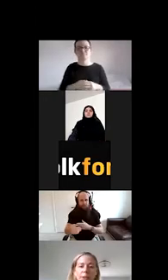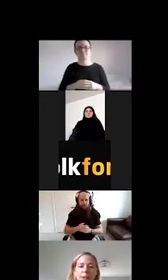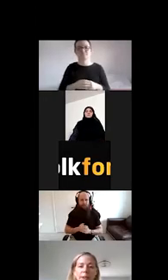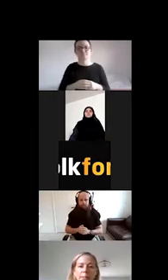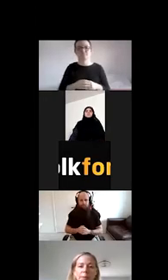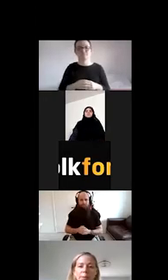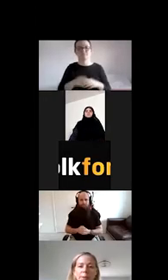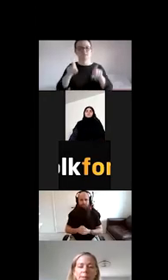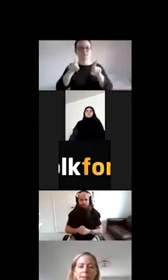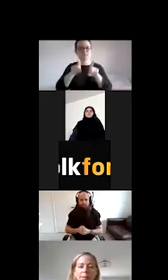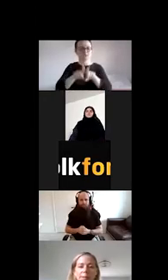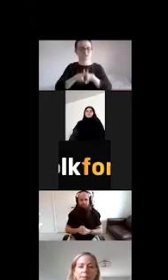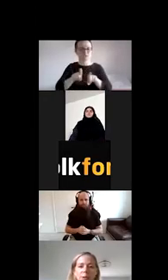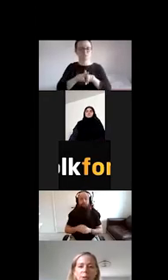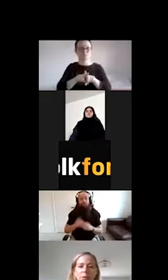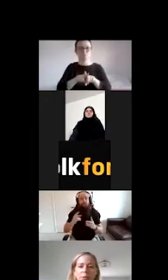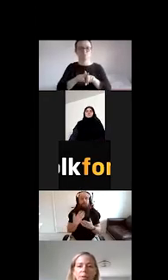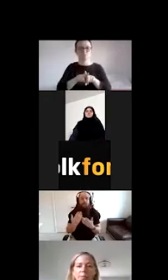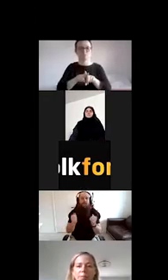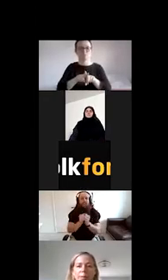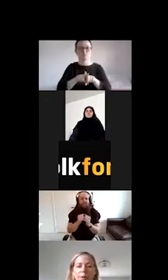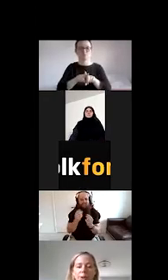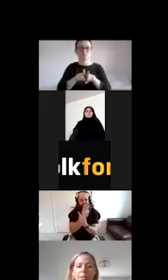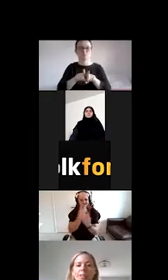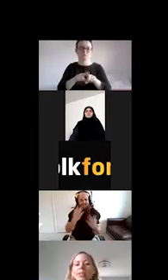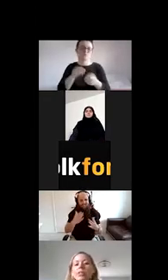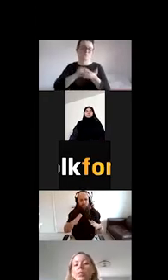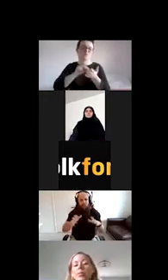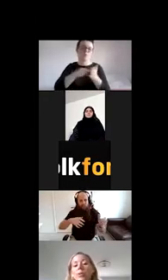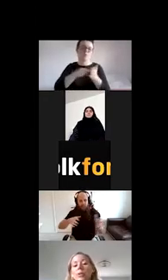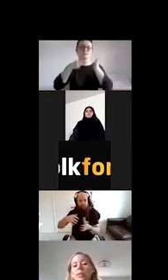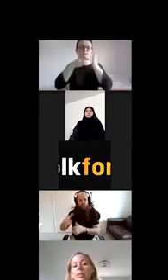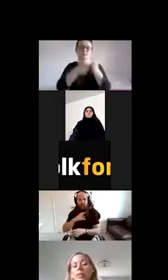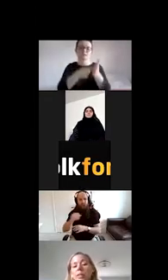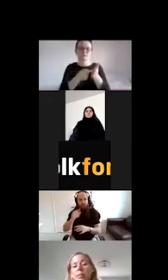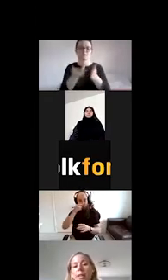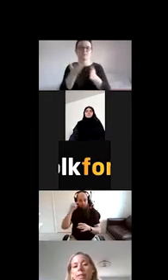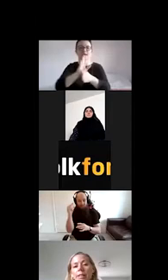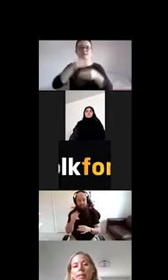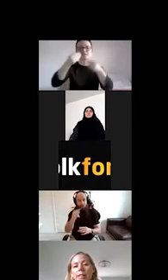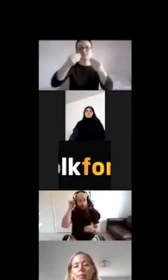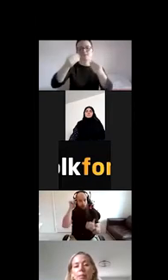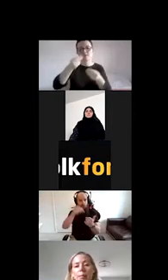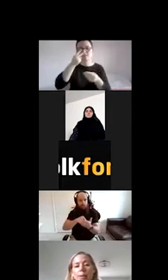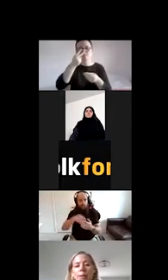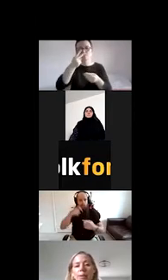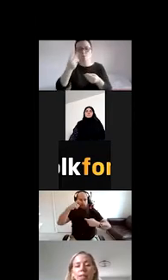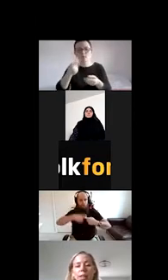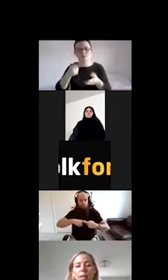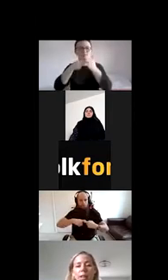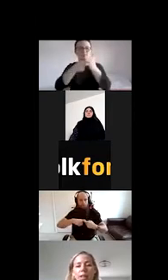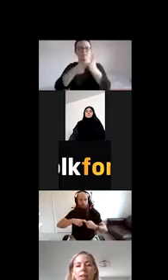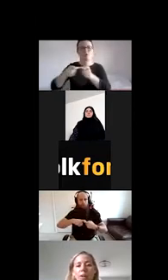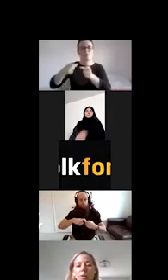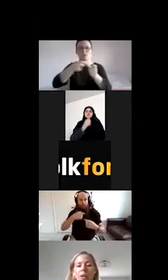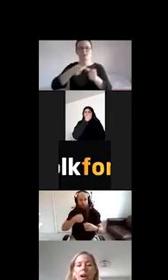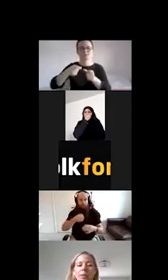views and perspectives of organizations of persons with disabilities and their members